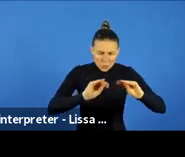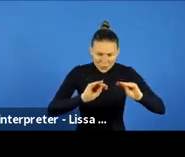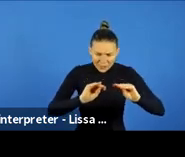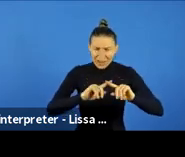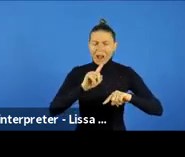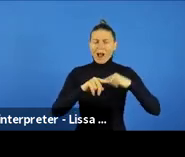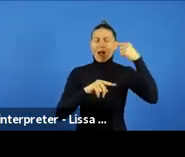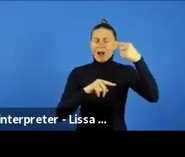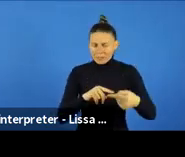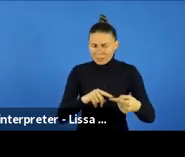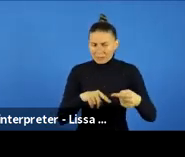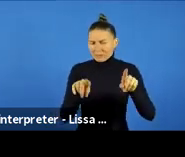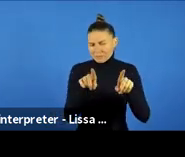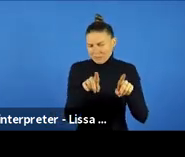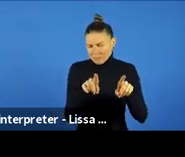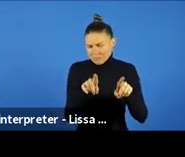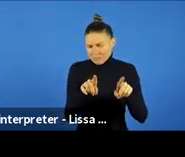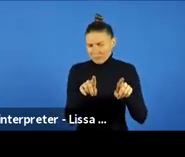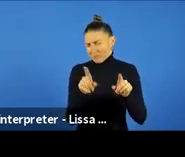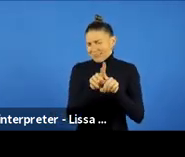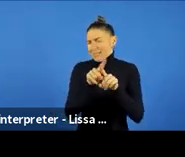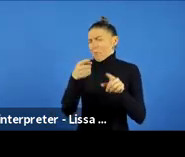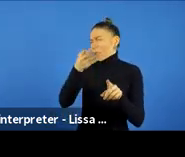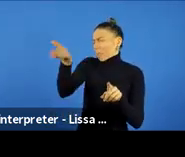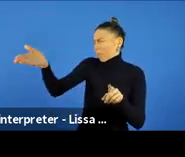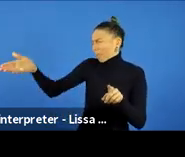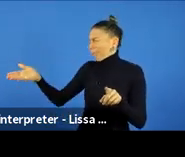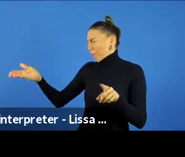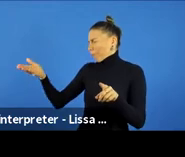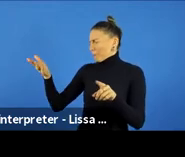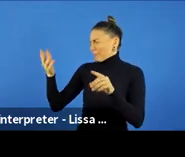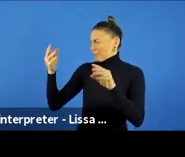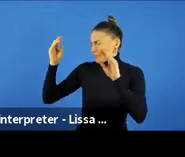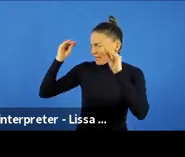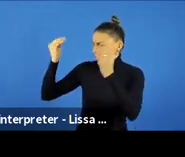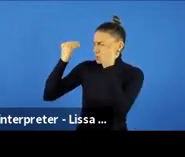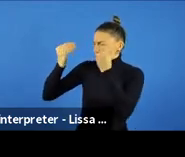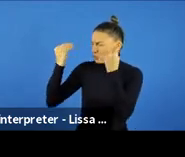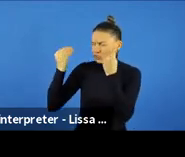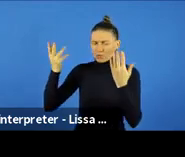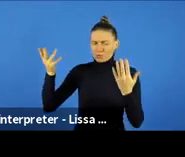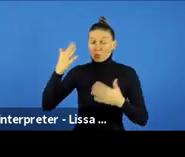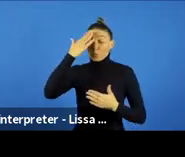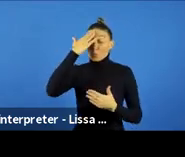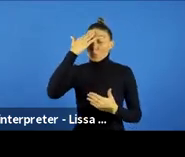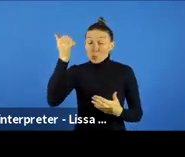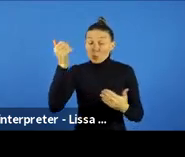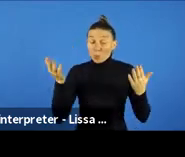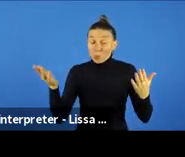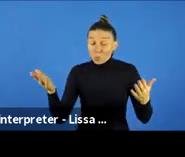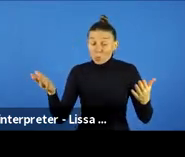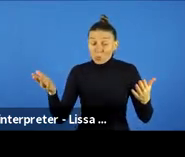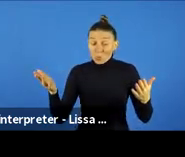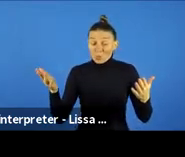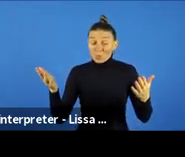So there are 14 million people suffering from leg or foot problems just in the European Union. There